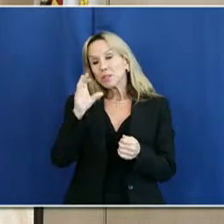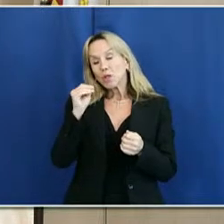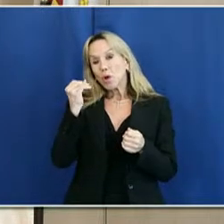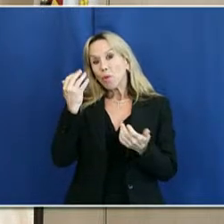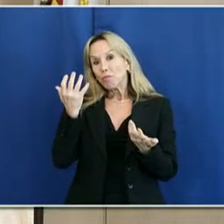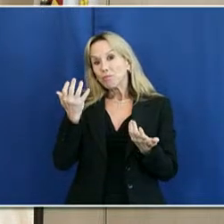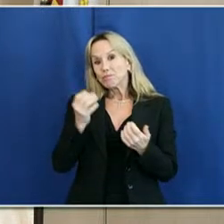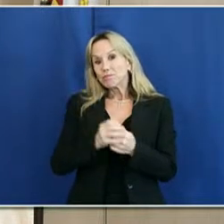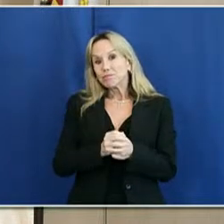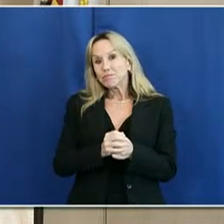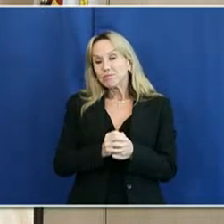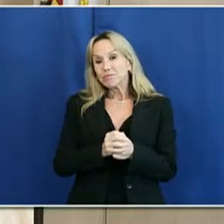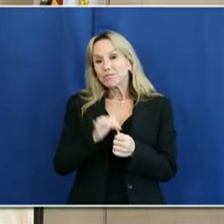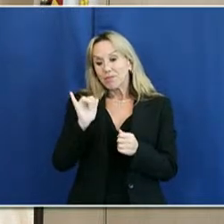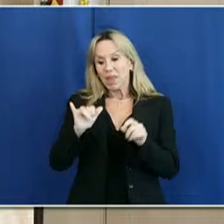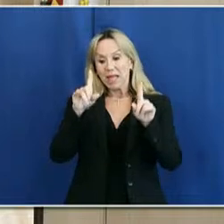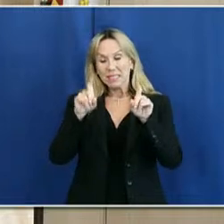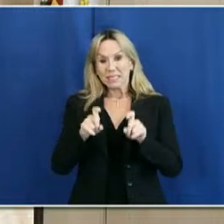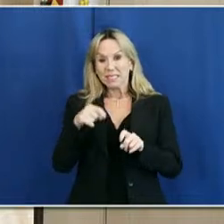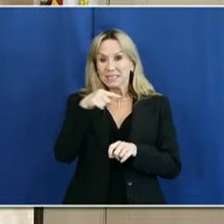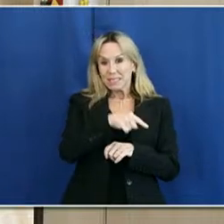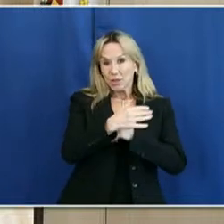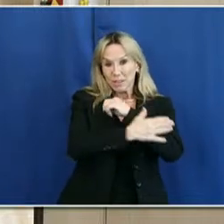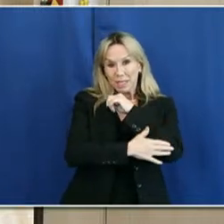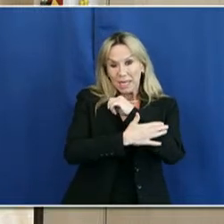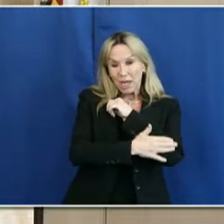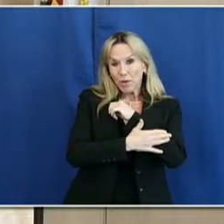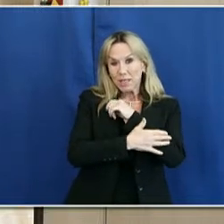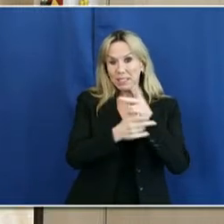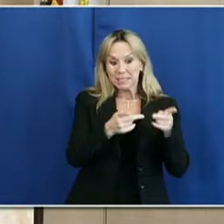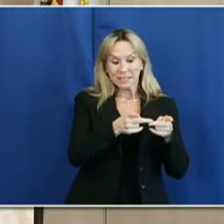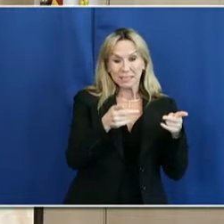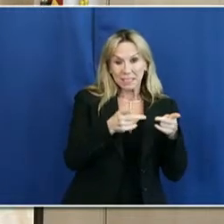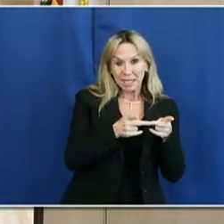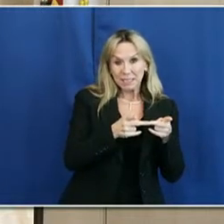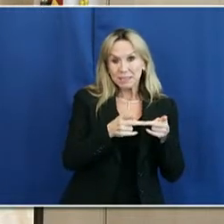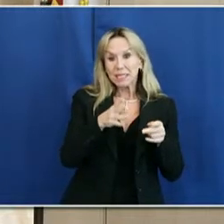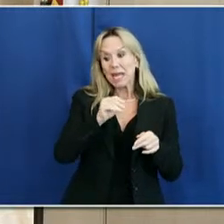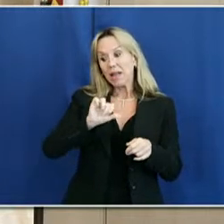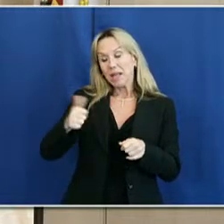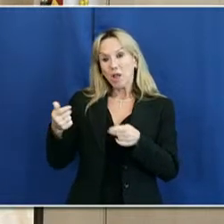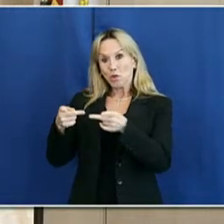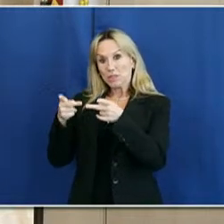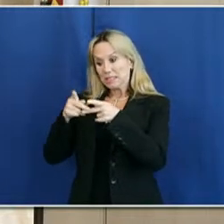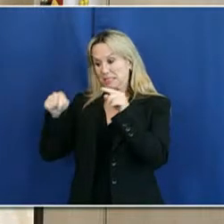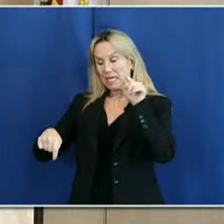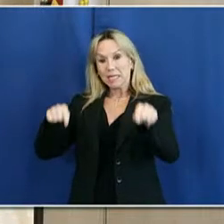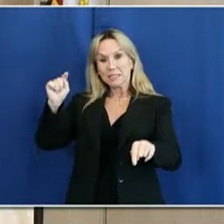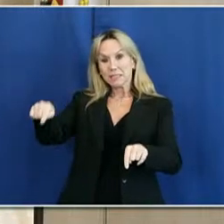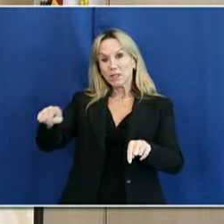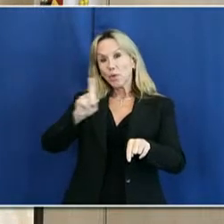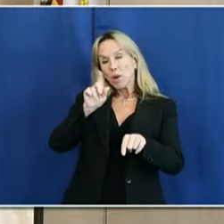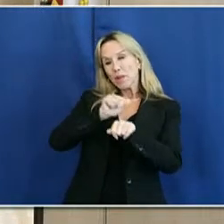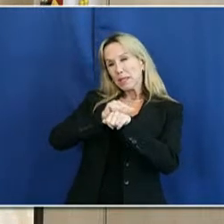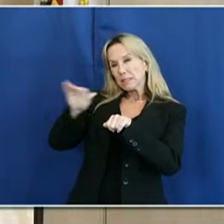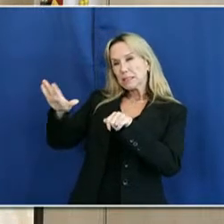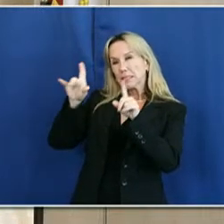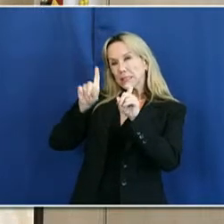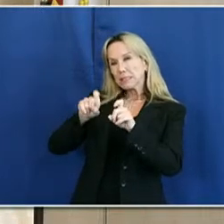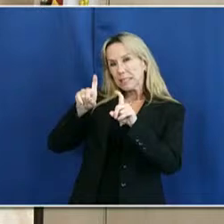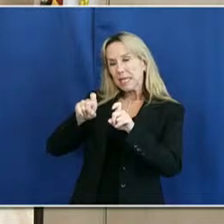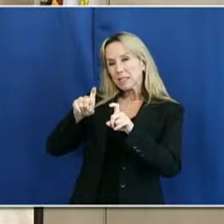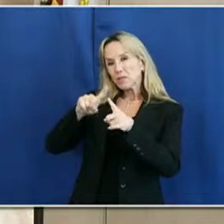at the county sites and performed at the sites where they send those